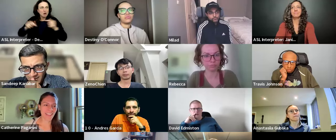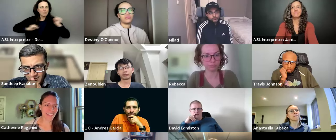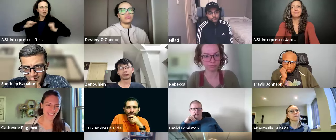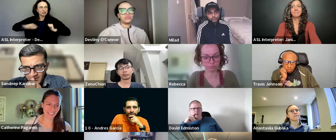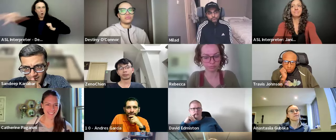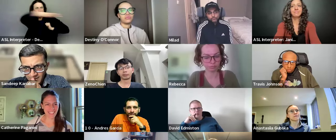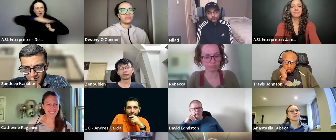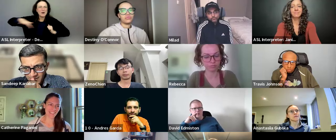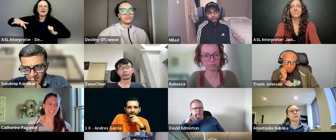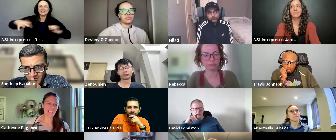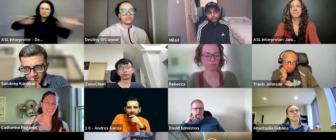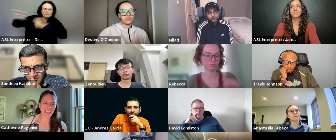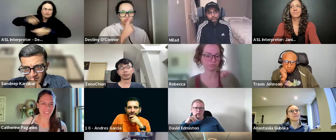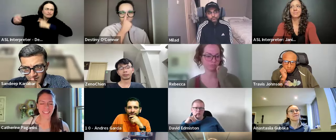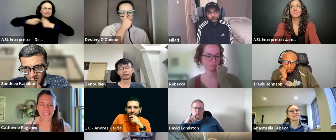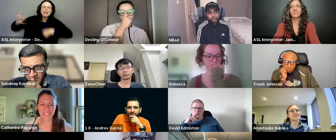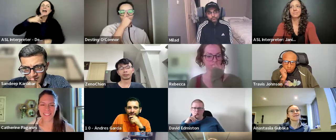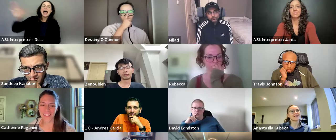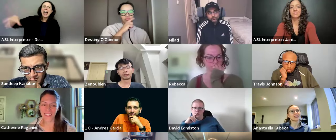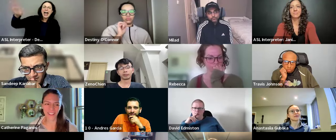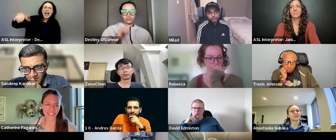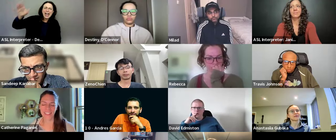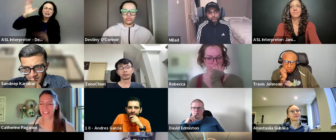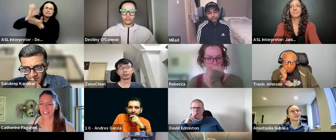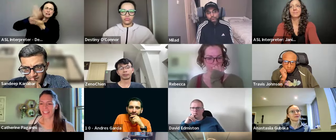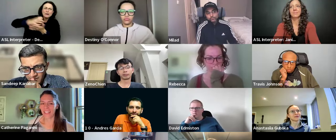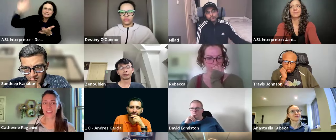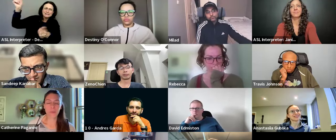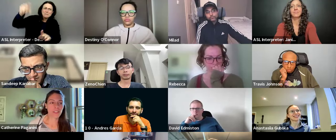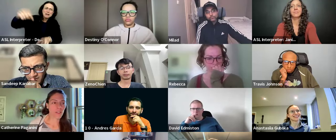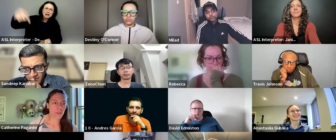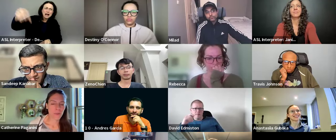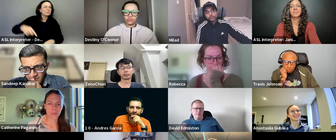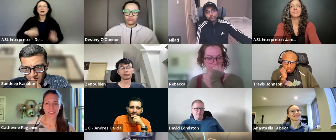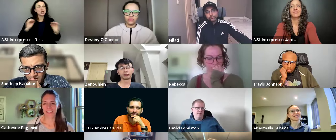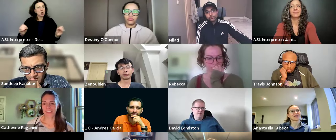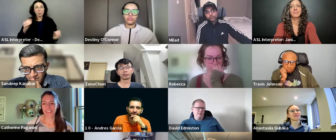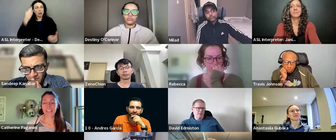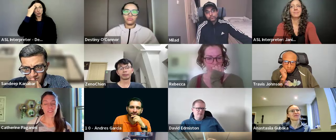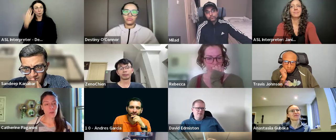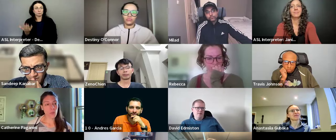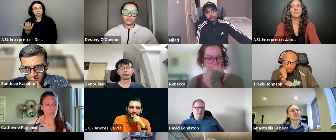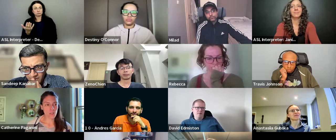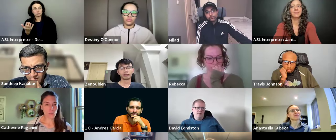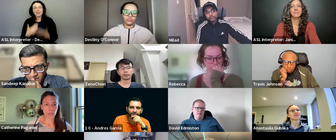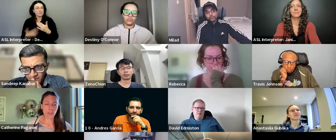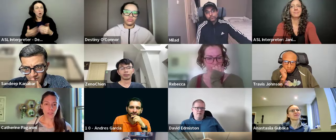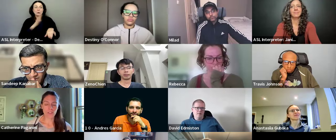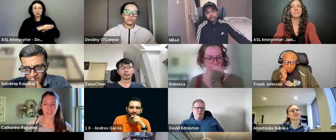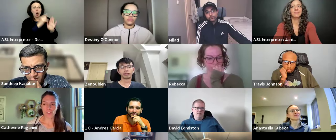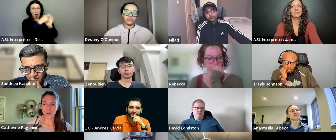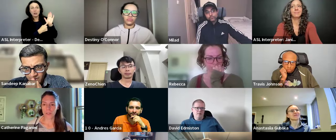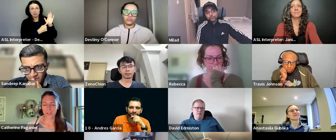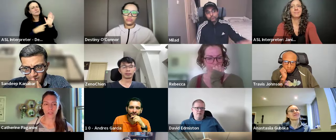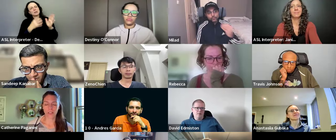floor. It's like telling them, hey, this is going on. No one knew, even though it was also in the program,